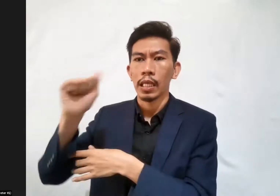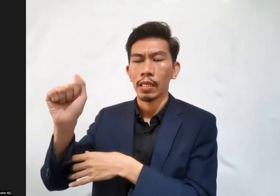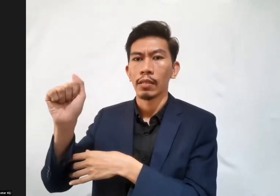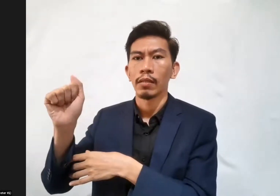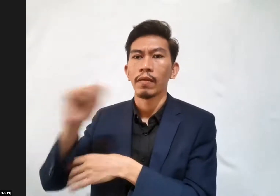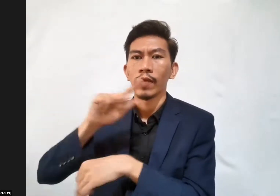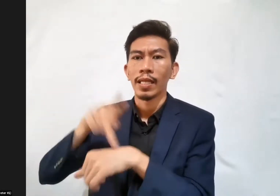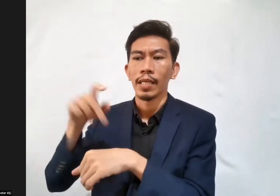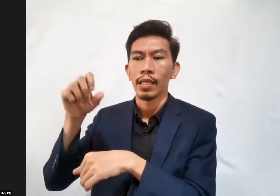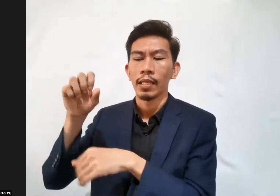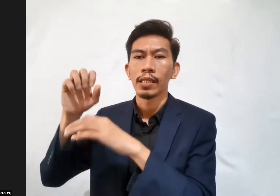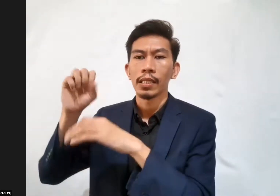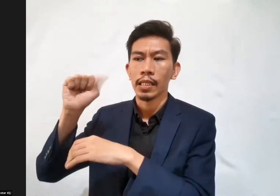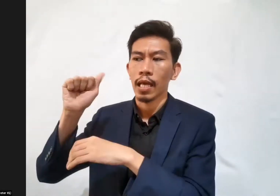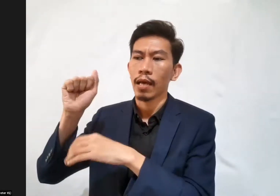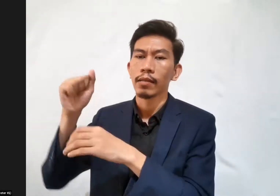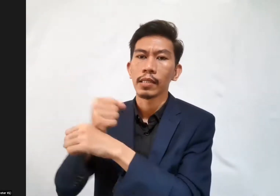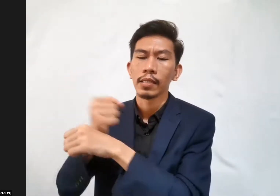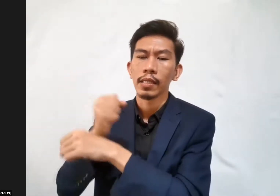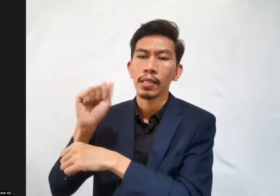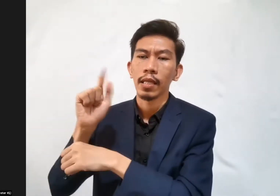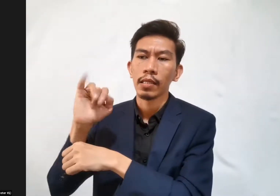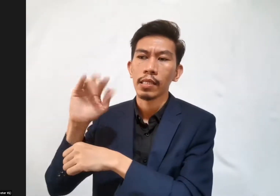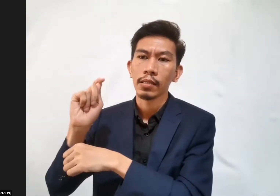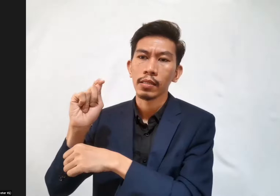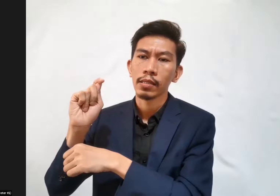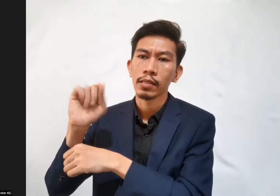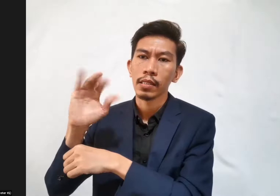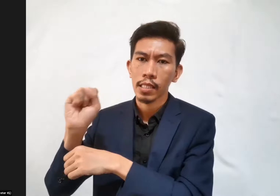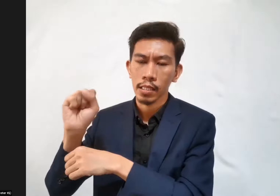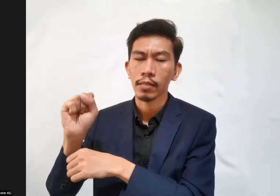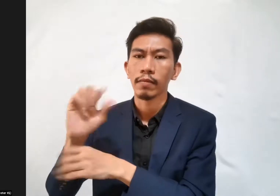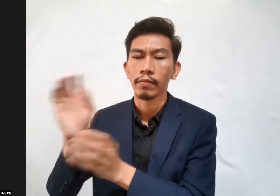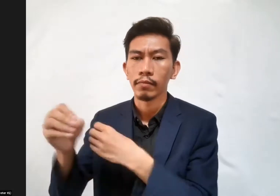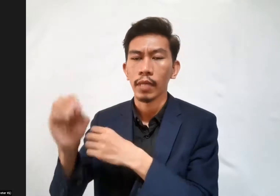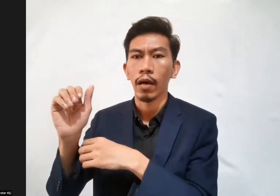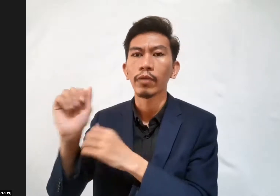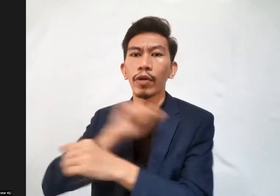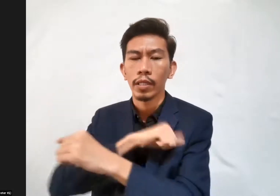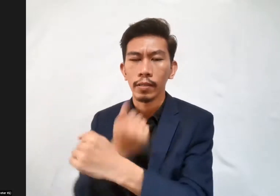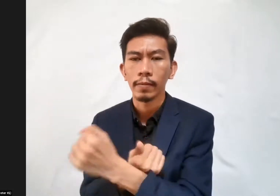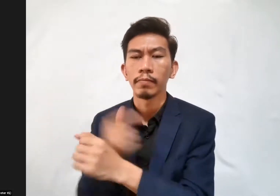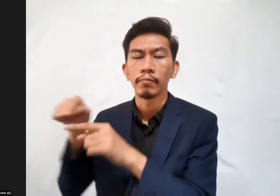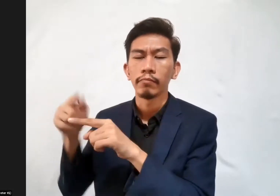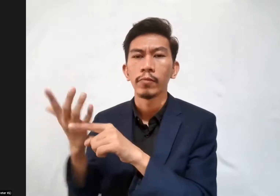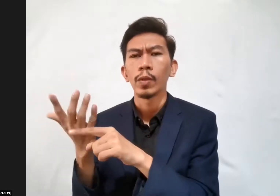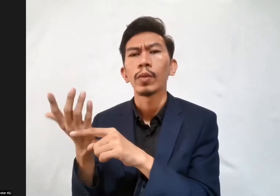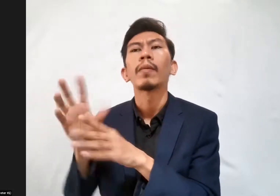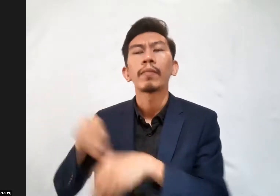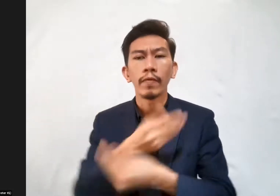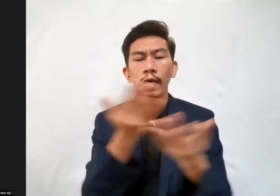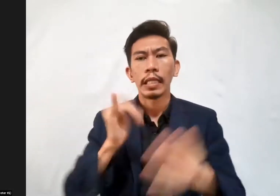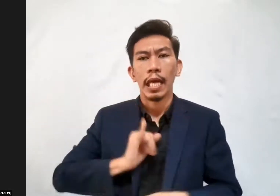solving and implementing what was legislated 2 years ago, which is to provide ID to